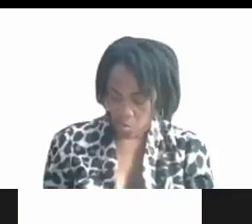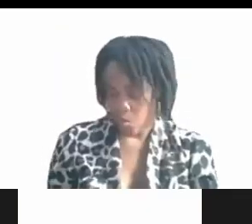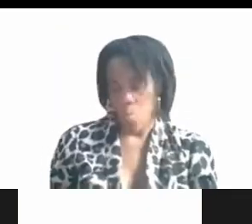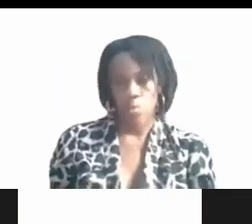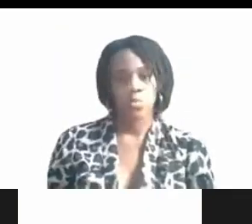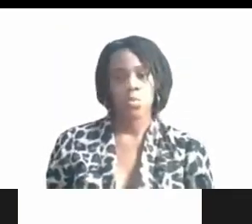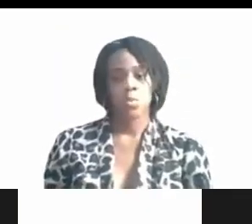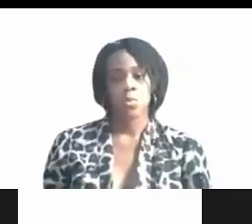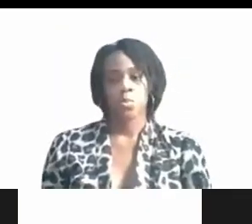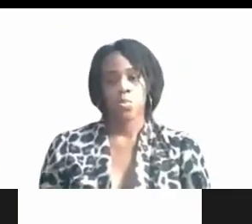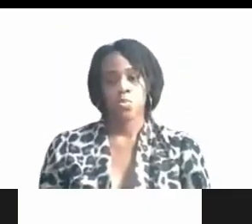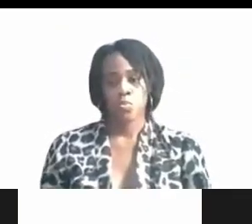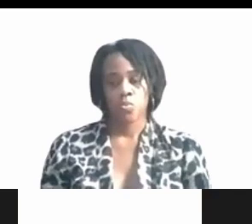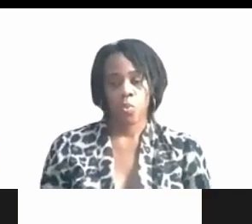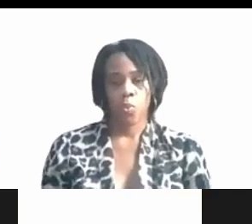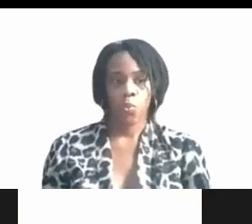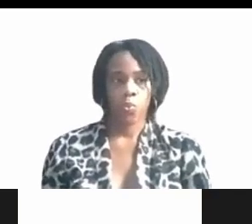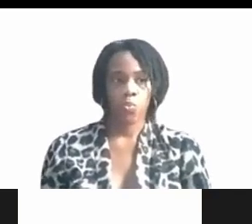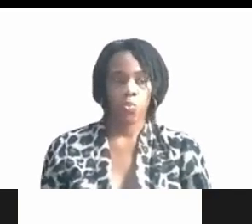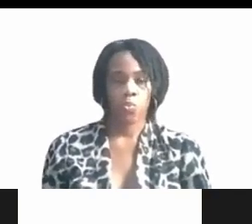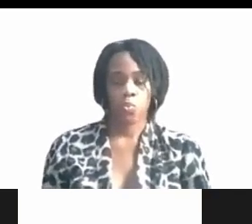me puedo relacionar con ustedes.